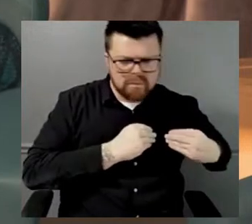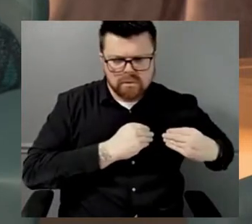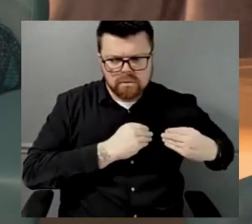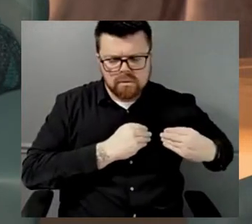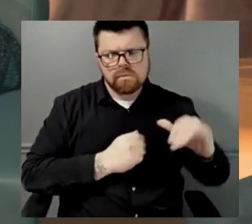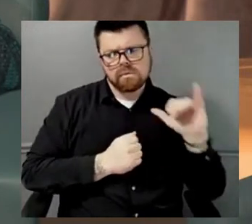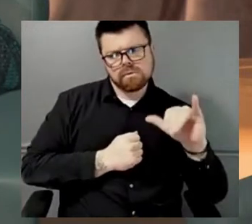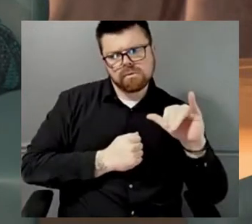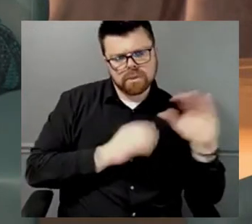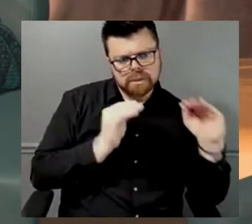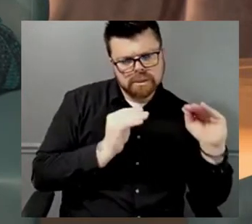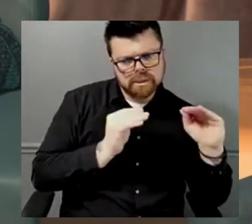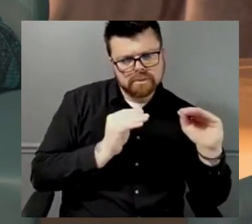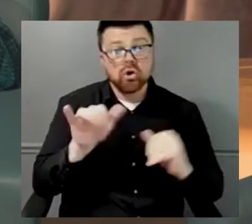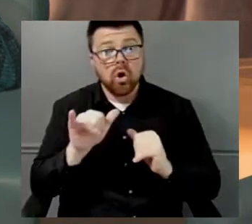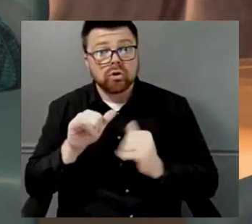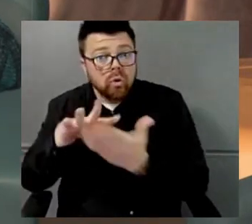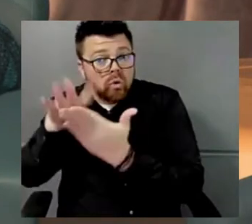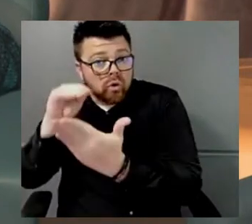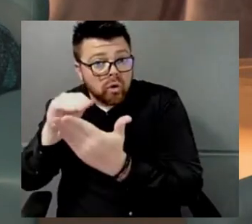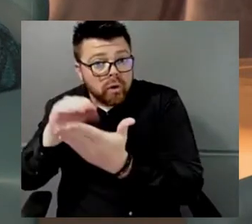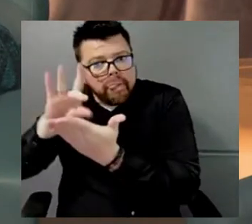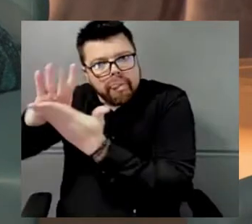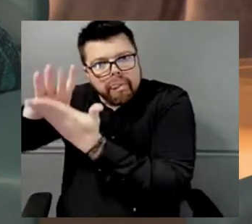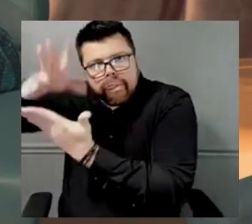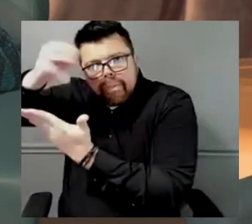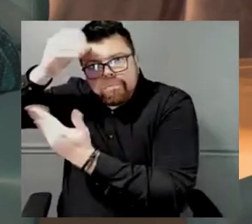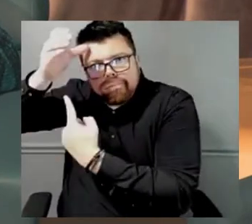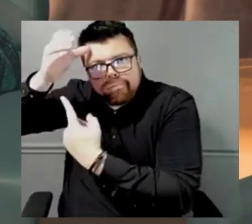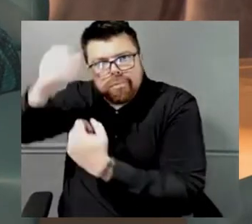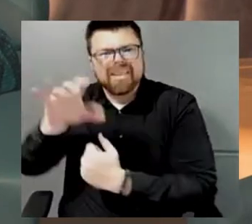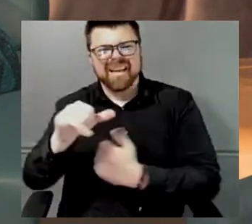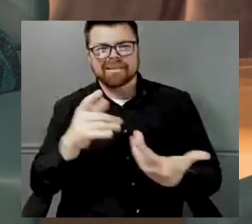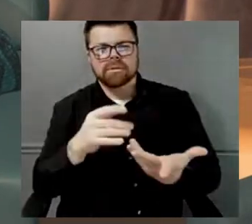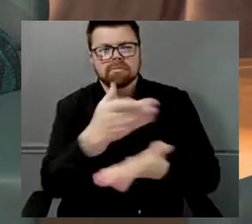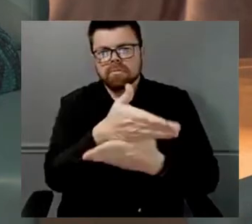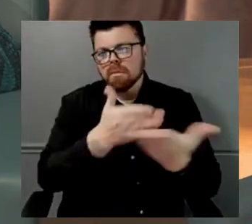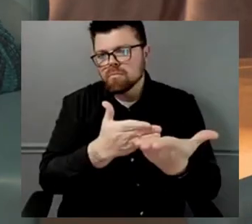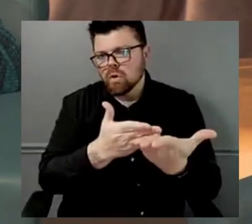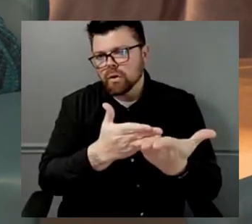to learn. Mm. And I think that's the ingredient that's missing.